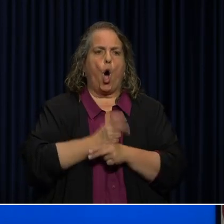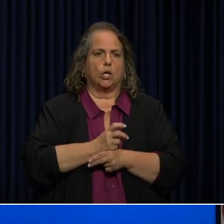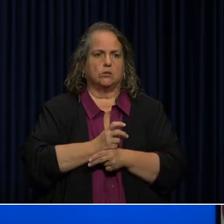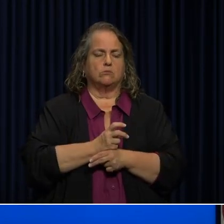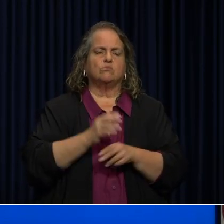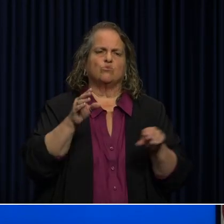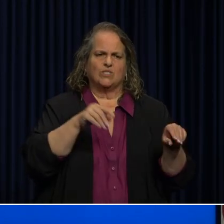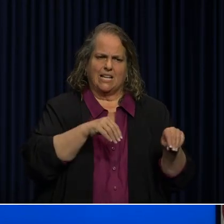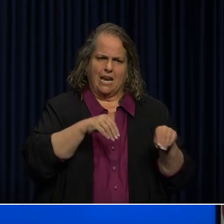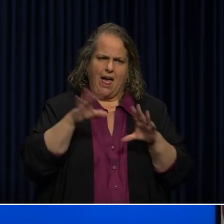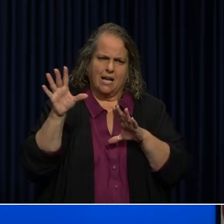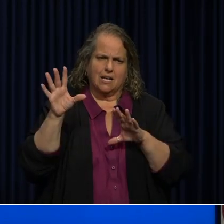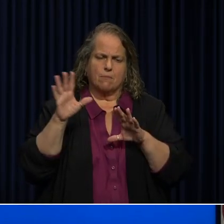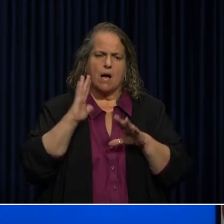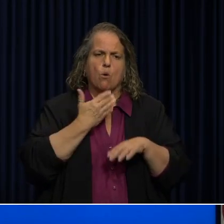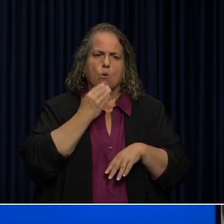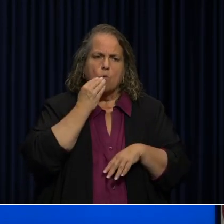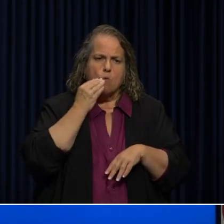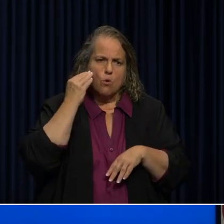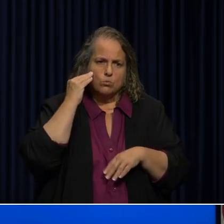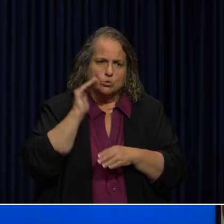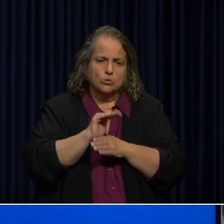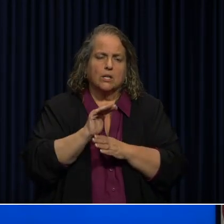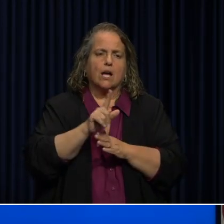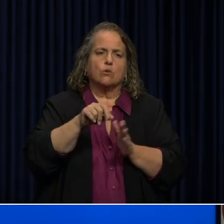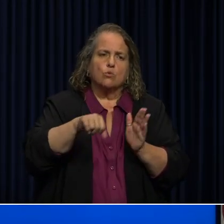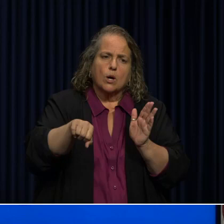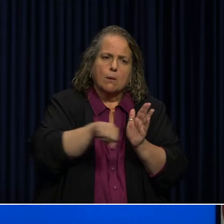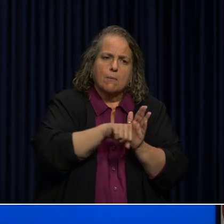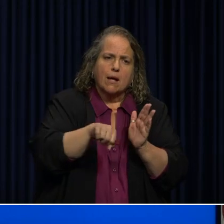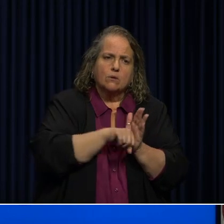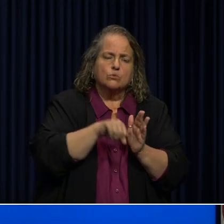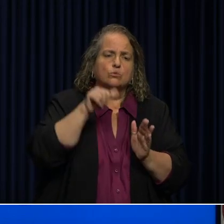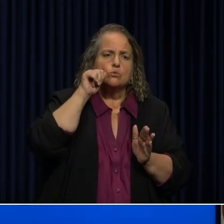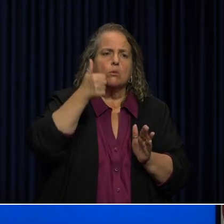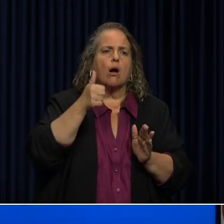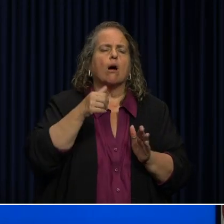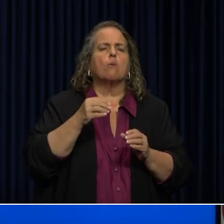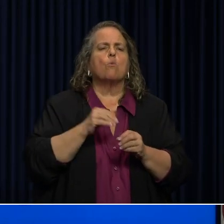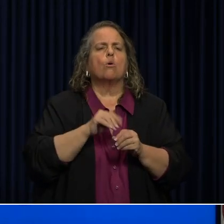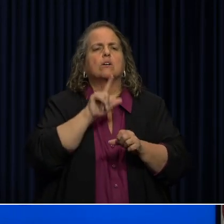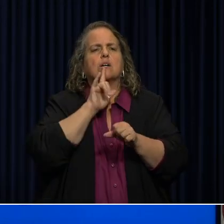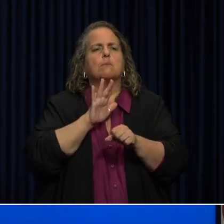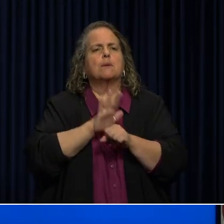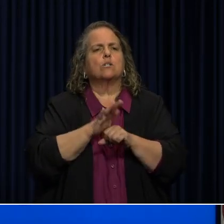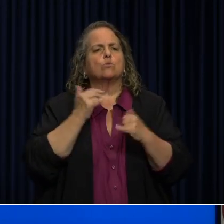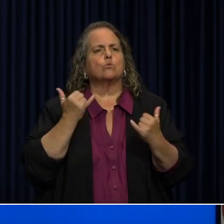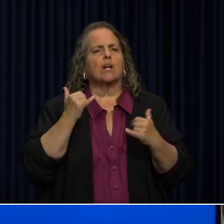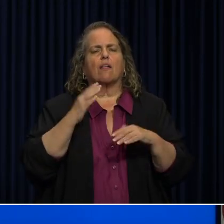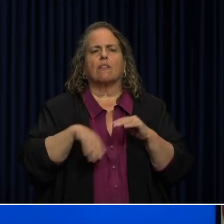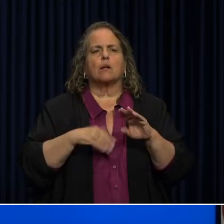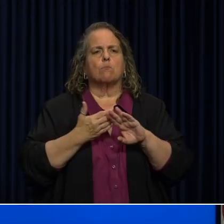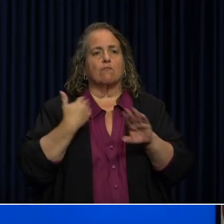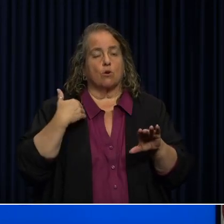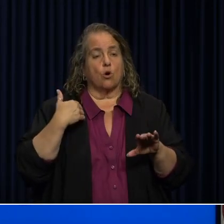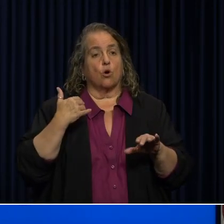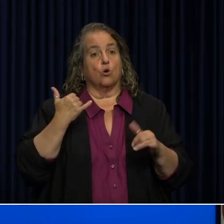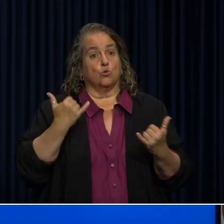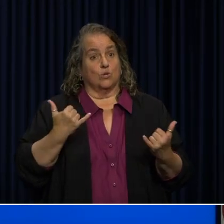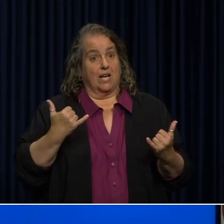light up our homes. Let's ring the bells, and let's be more committed today than ever before. We're going to leave you